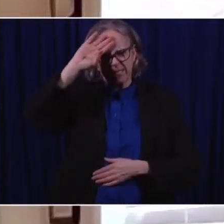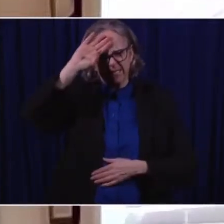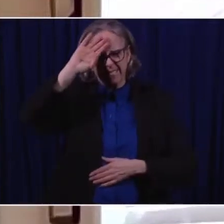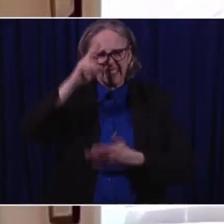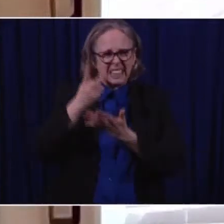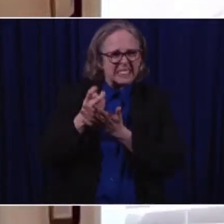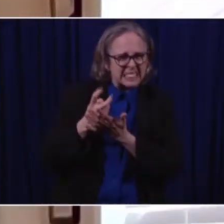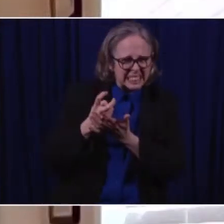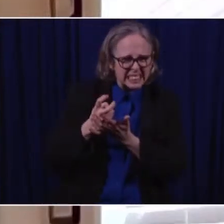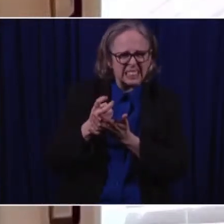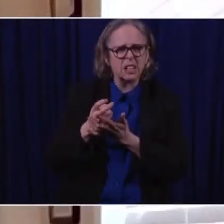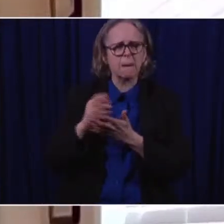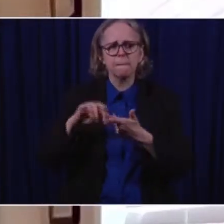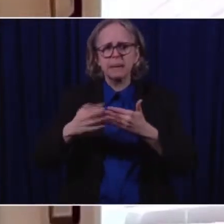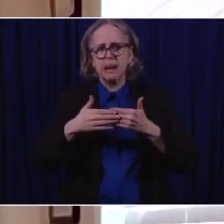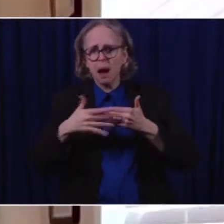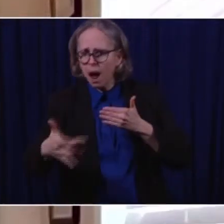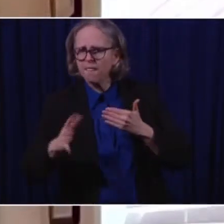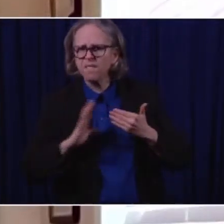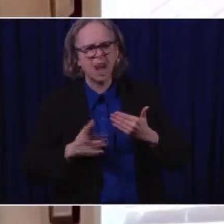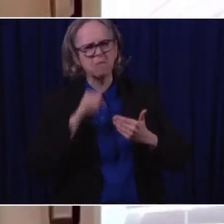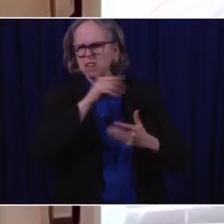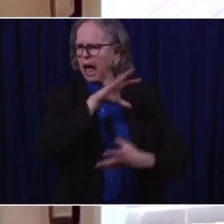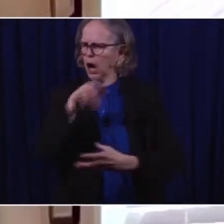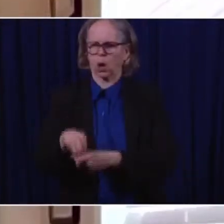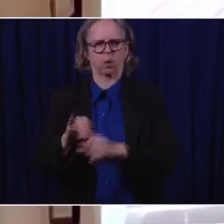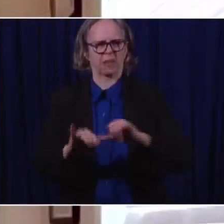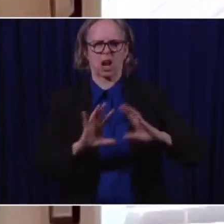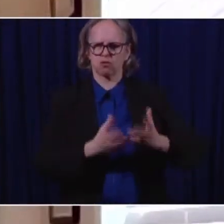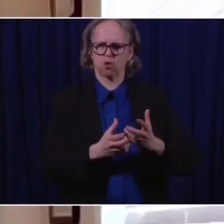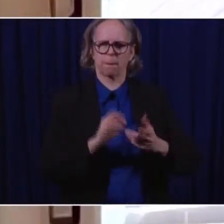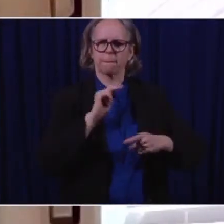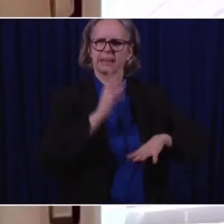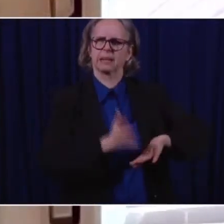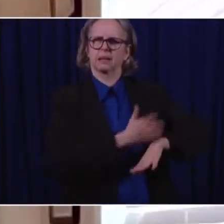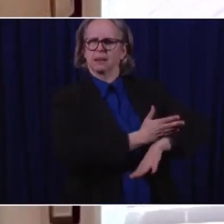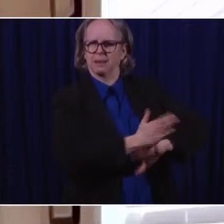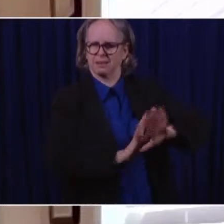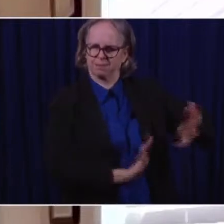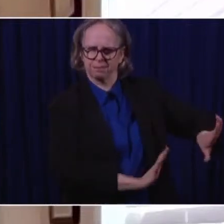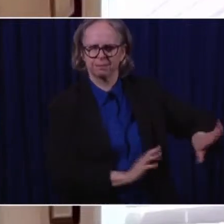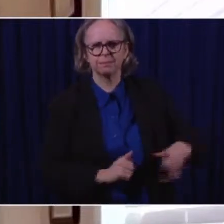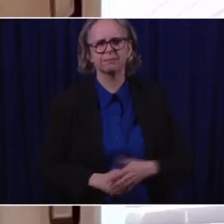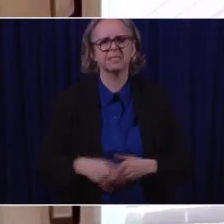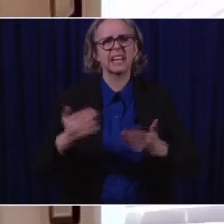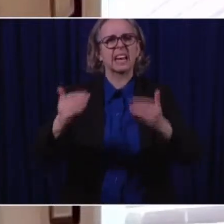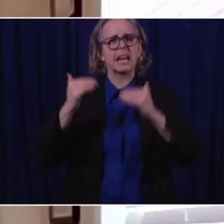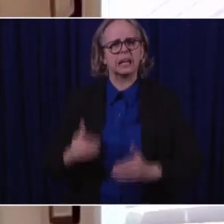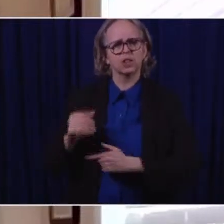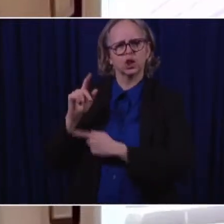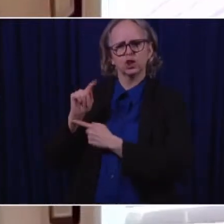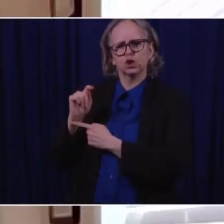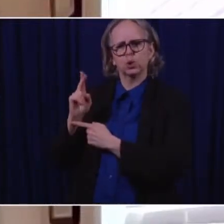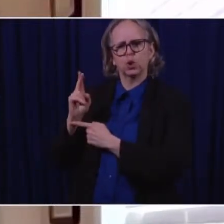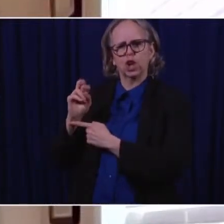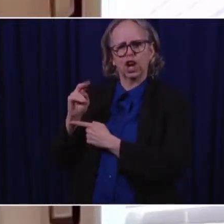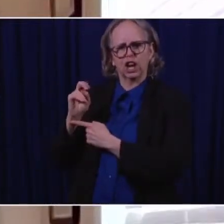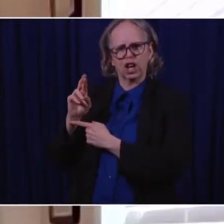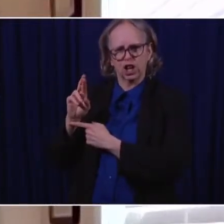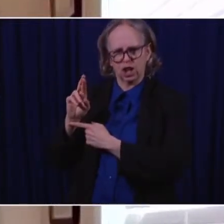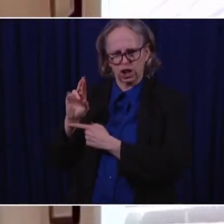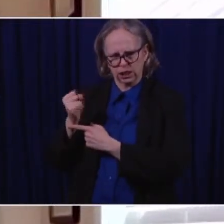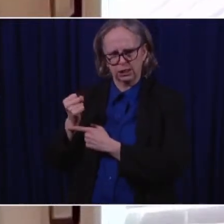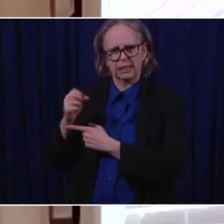Next on the list, Turner syndrome, Fragile X, Prader-Willi syndrome, and other severe